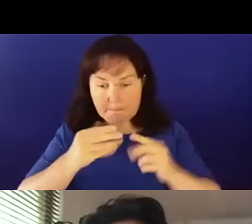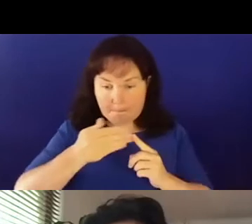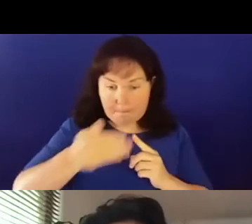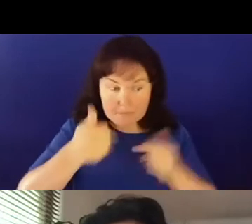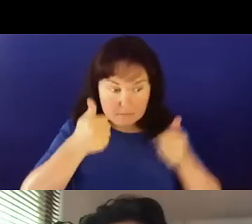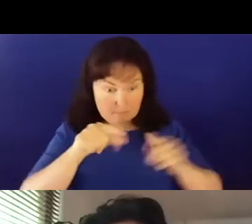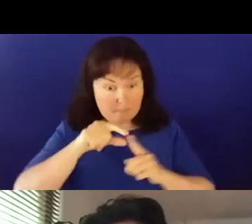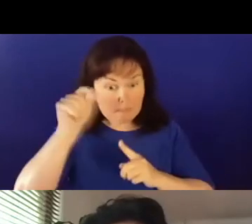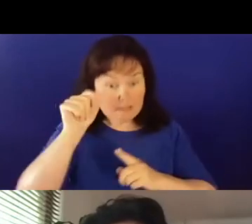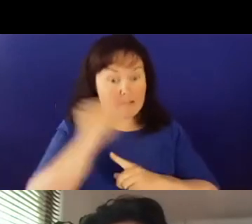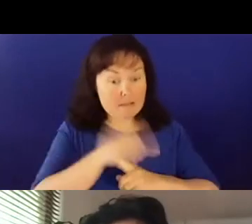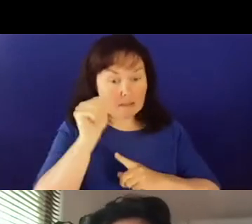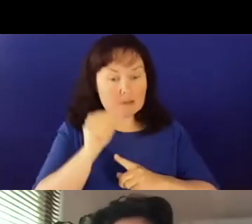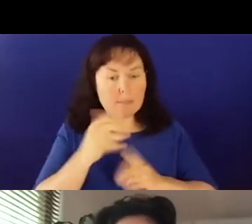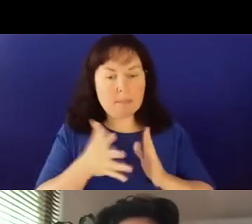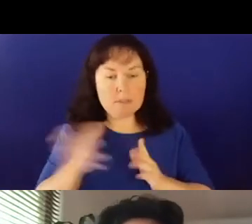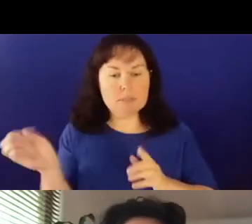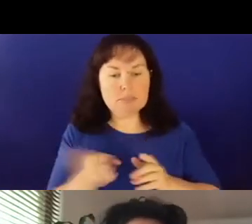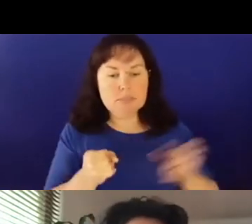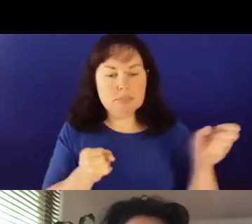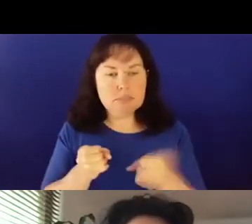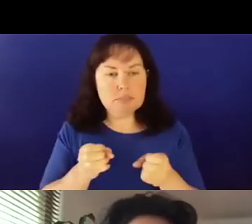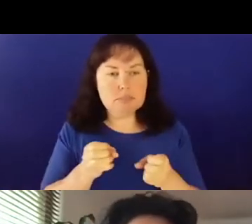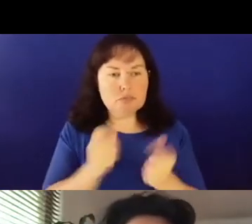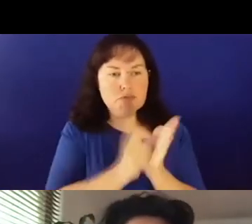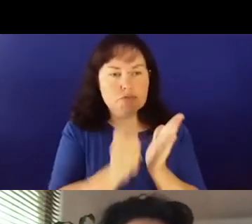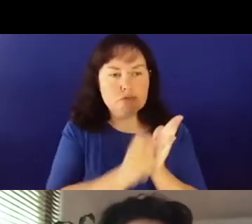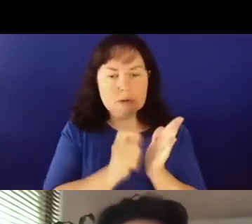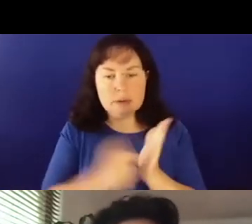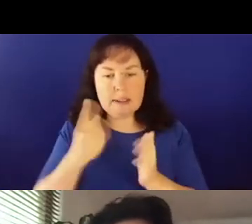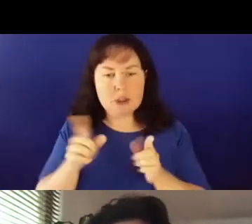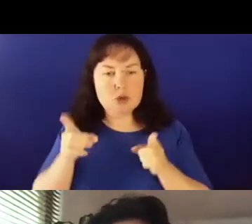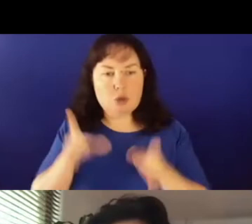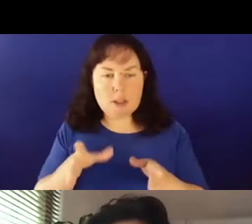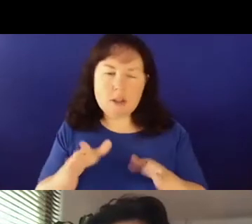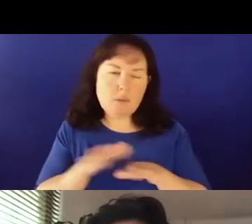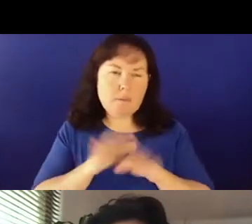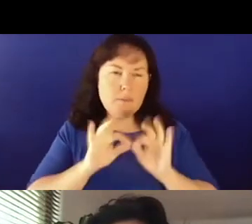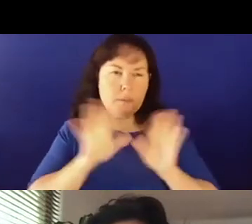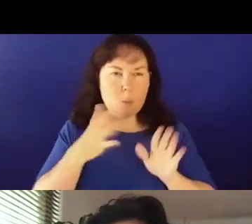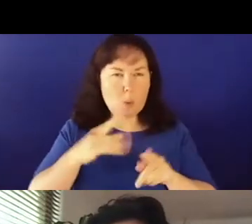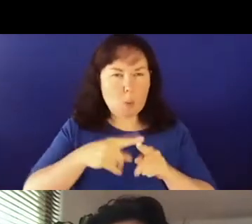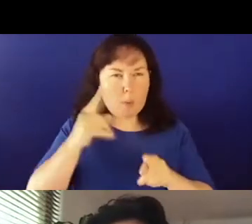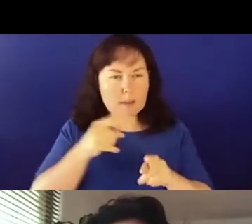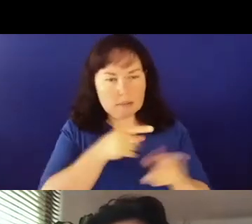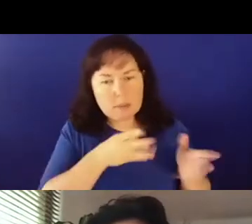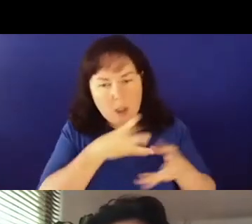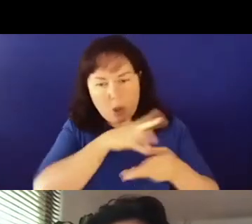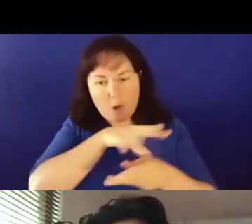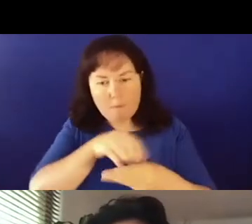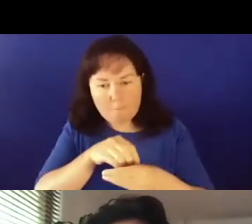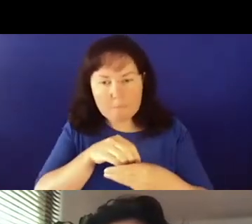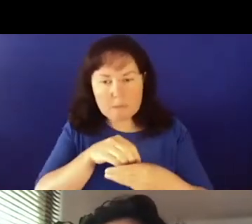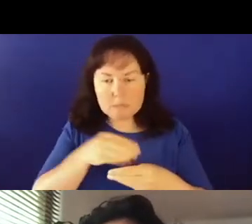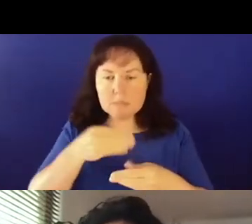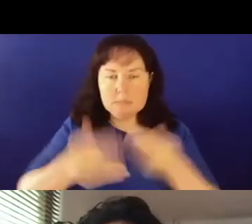writer, director, and producer are covered for development, because obviously we do want to move you pretty quickly through into production. And I'll just